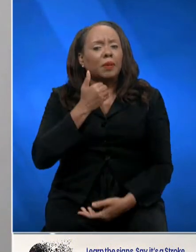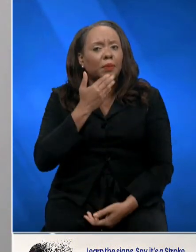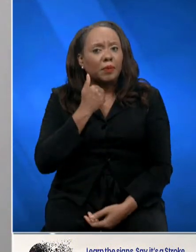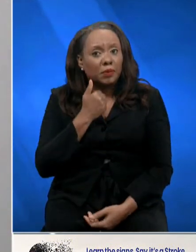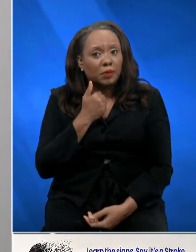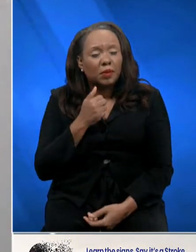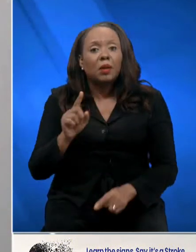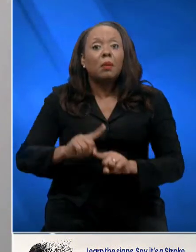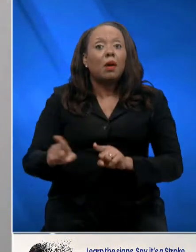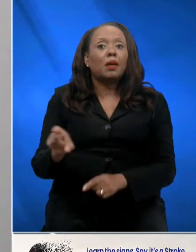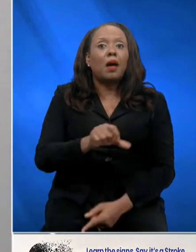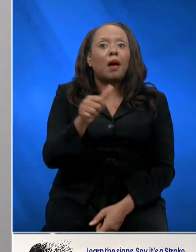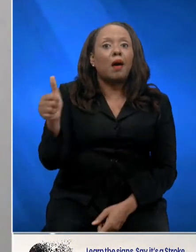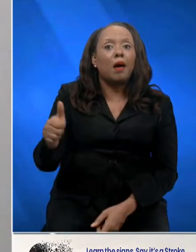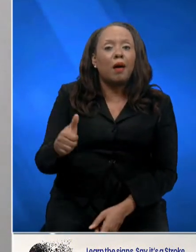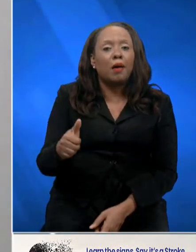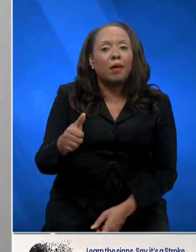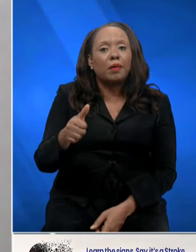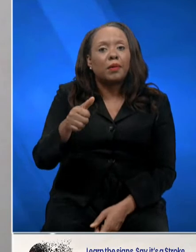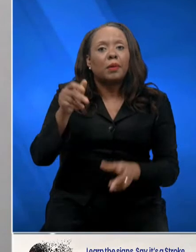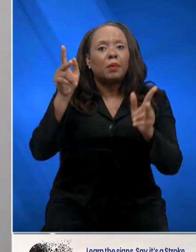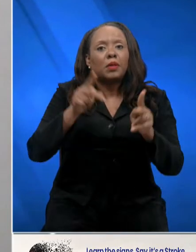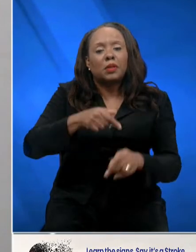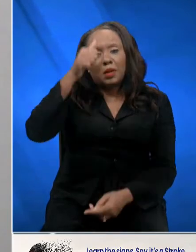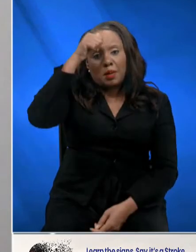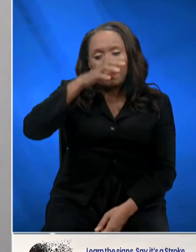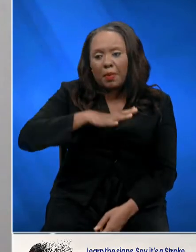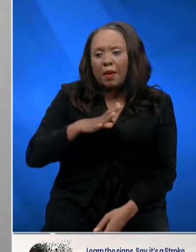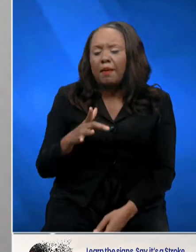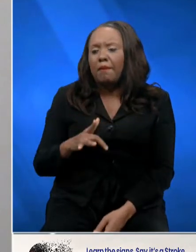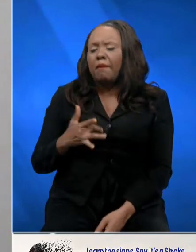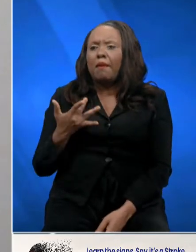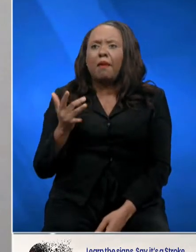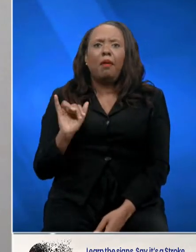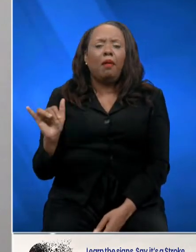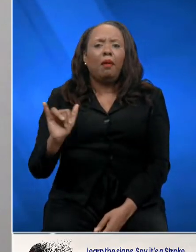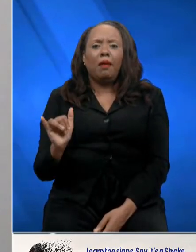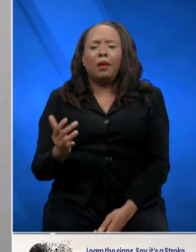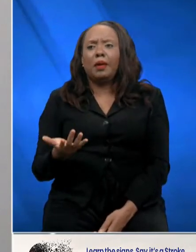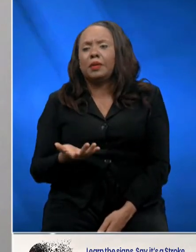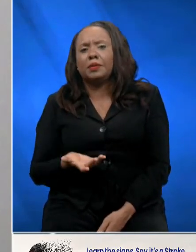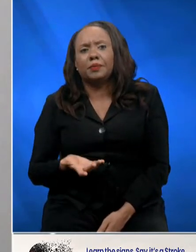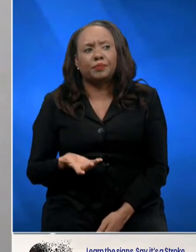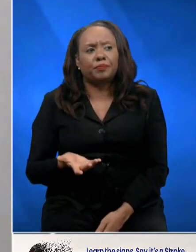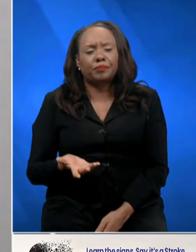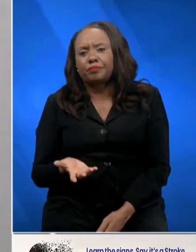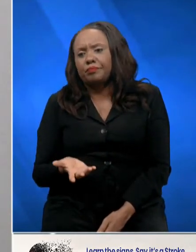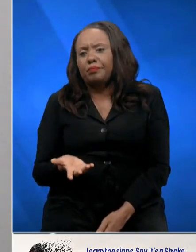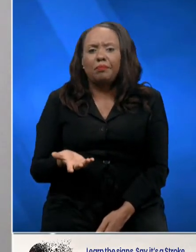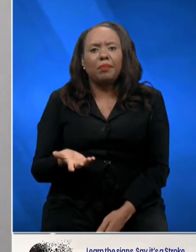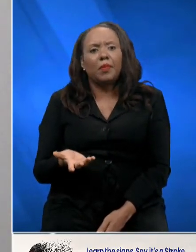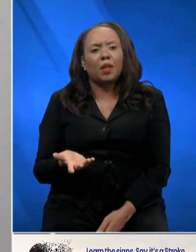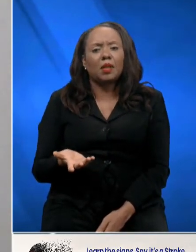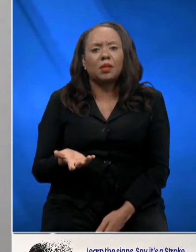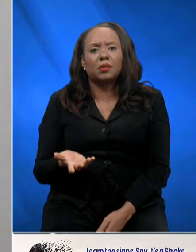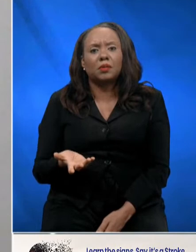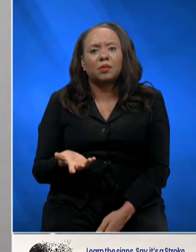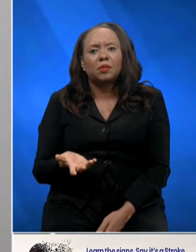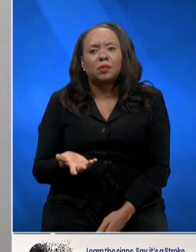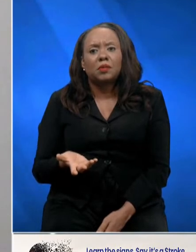are instances where persons might not feel like they've gotten, the best feeling after they